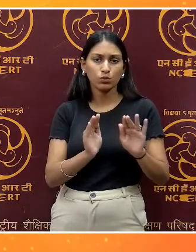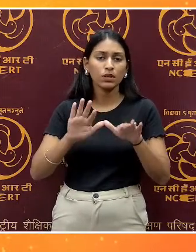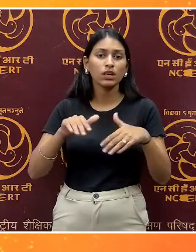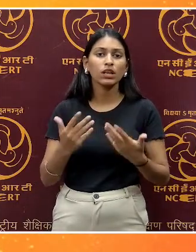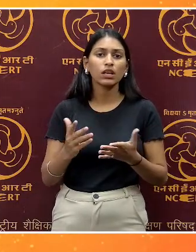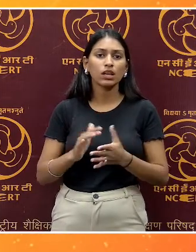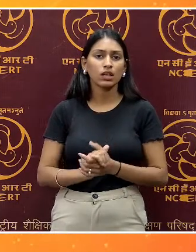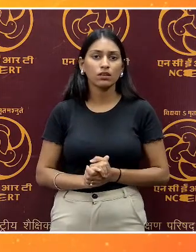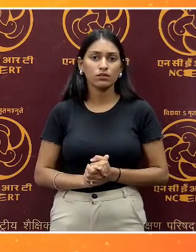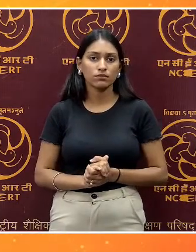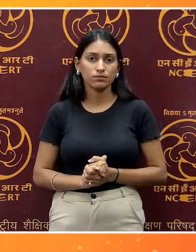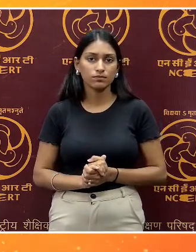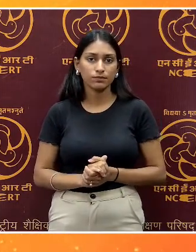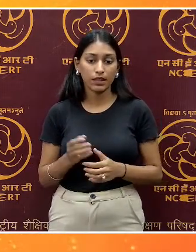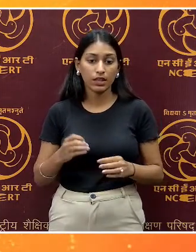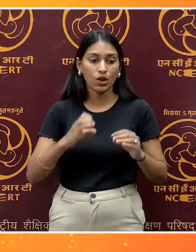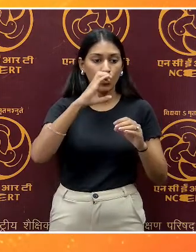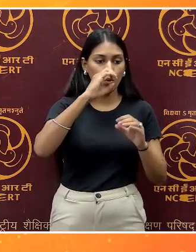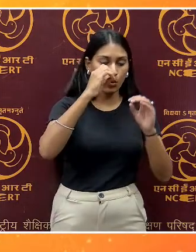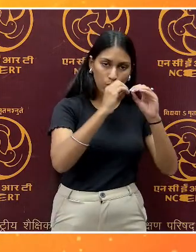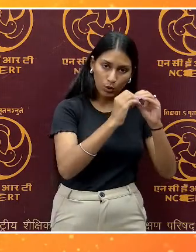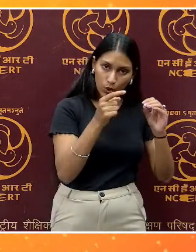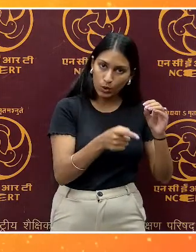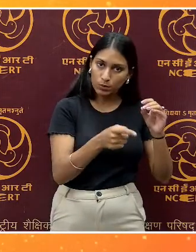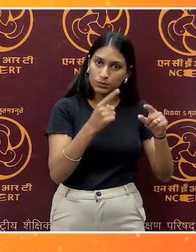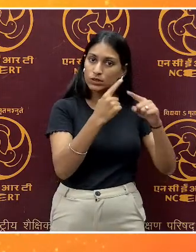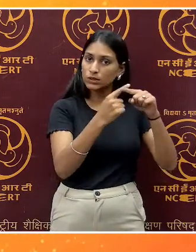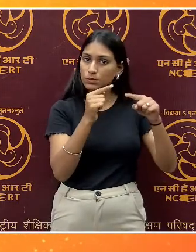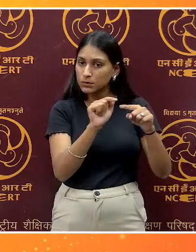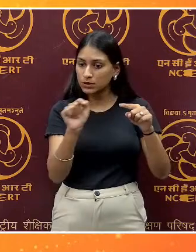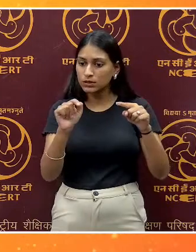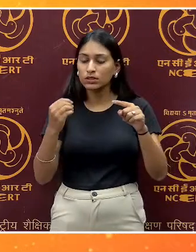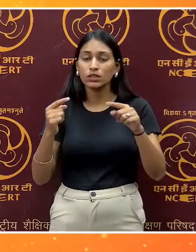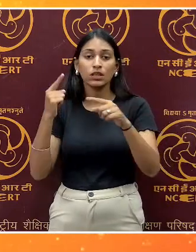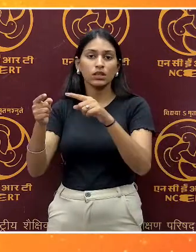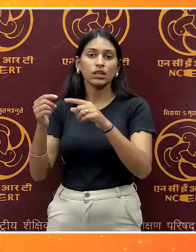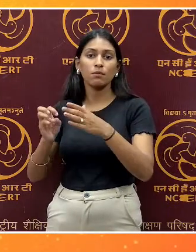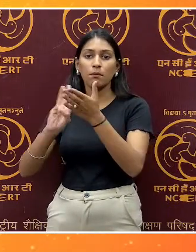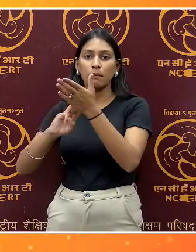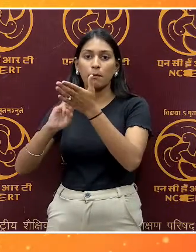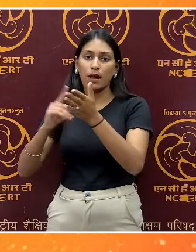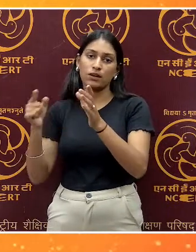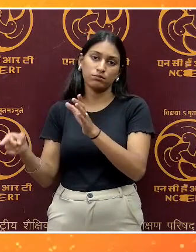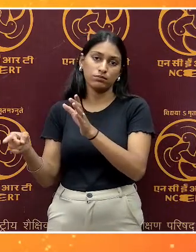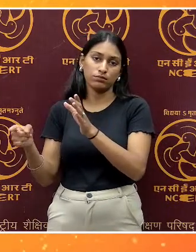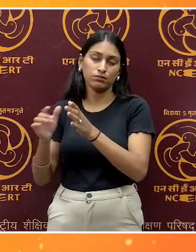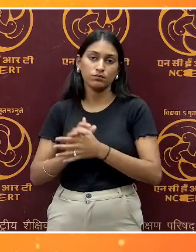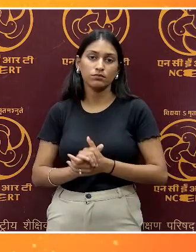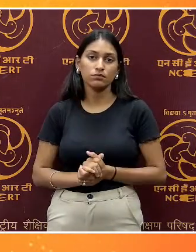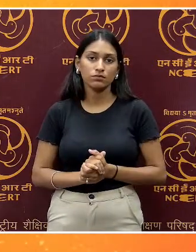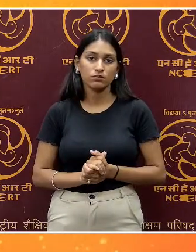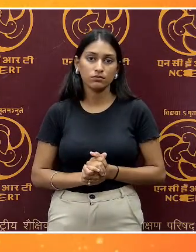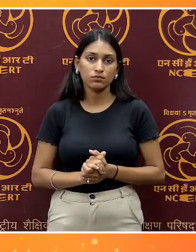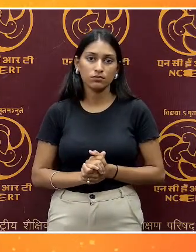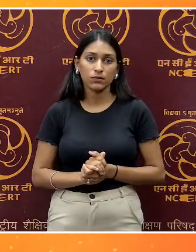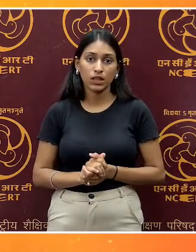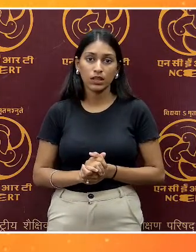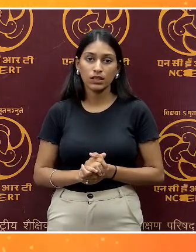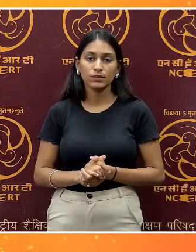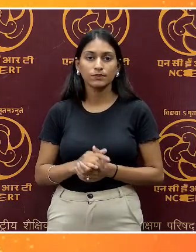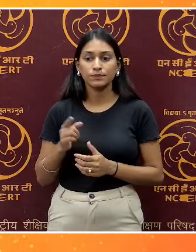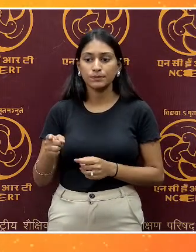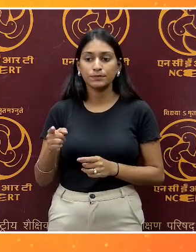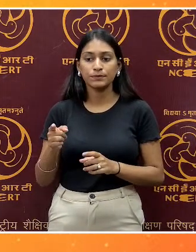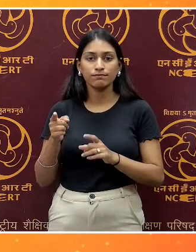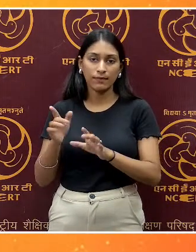appropriate. So, this OB will give you not only the magnitude, but also the exact direction. So, this is how we add